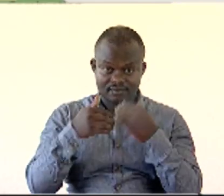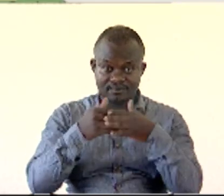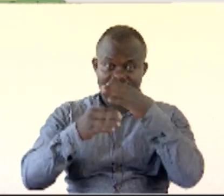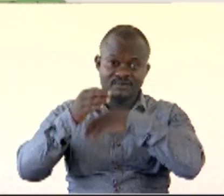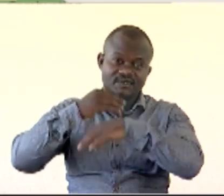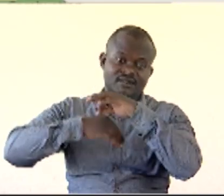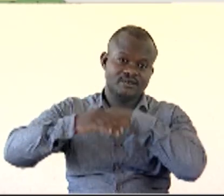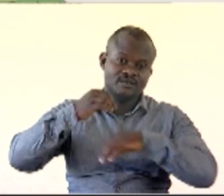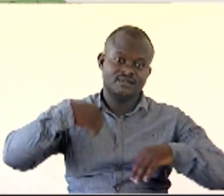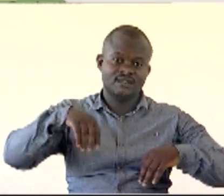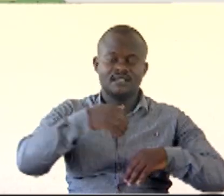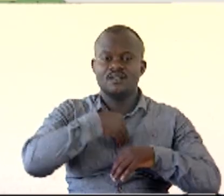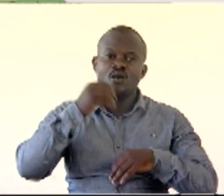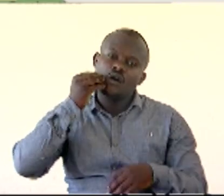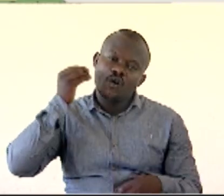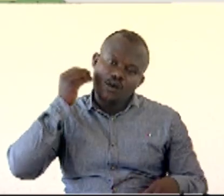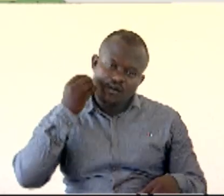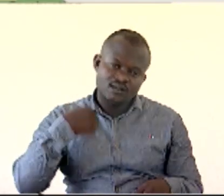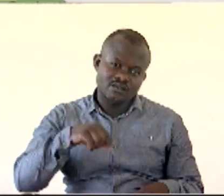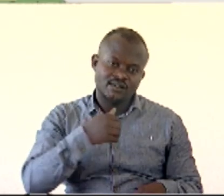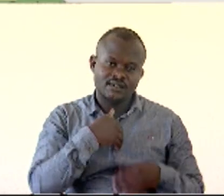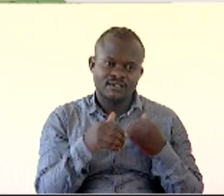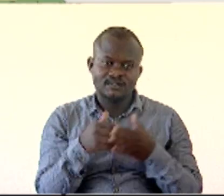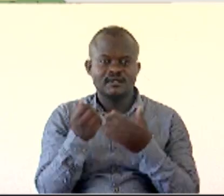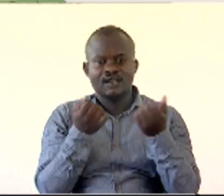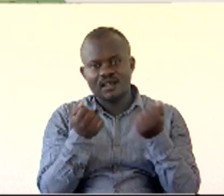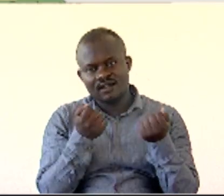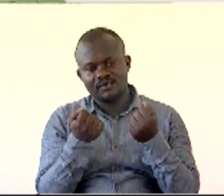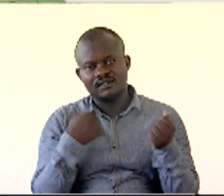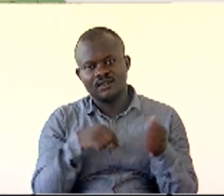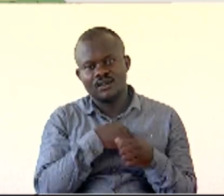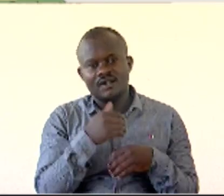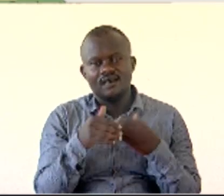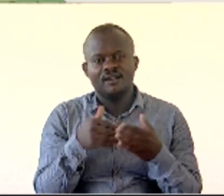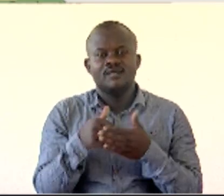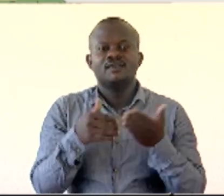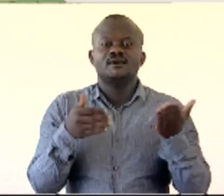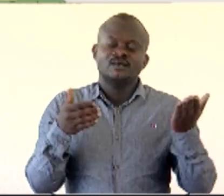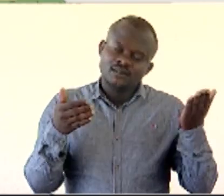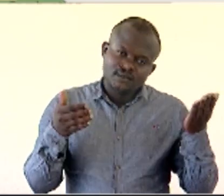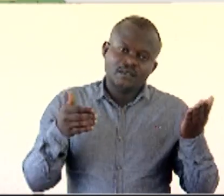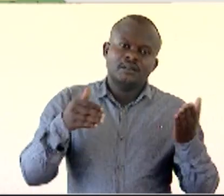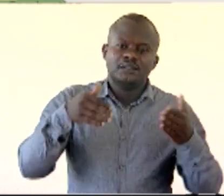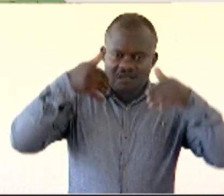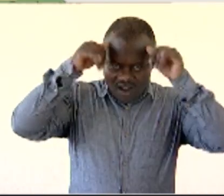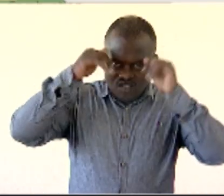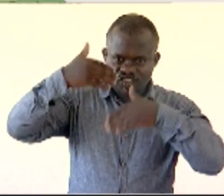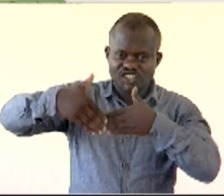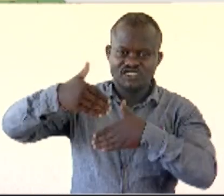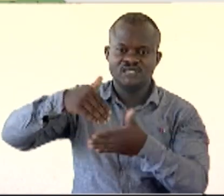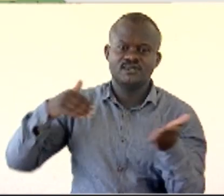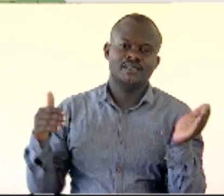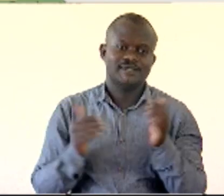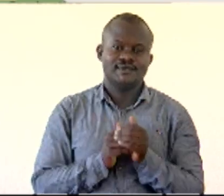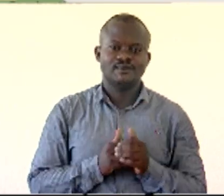industries, we have homes, we have cars, we have big farms of cows,